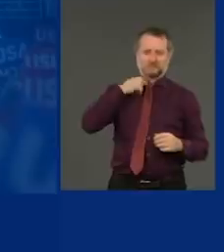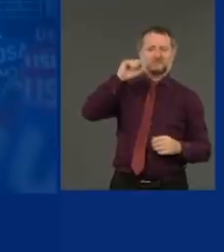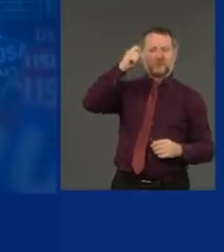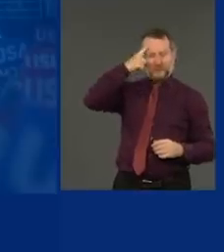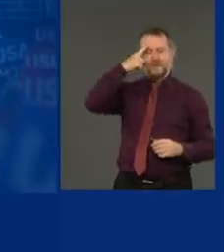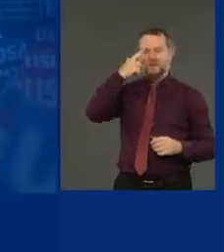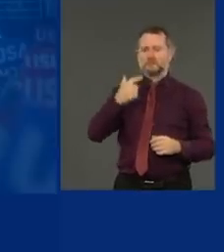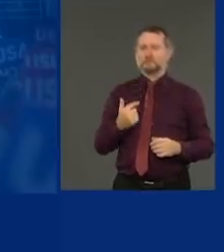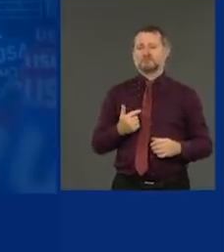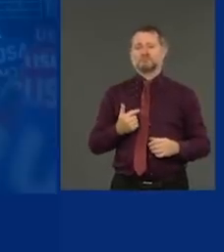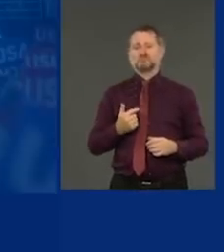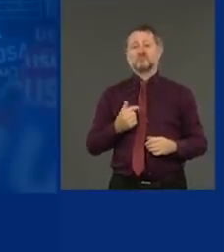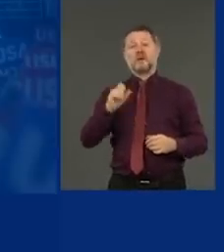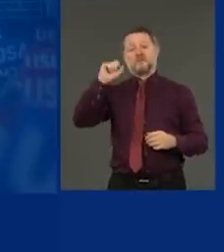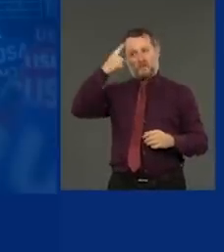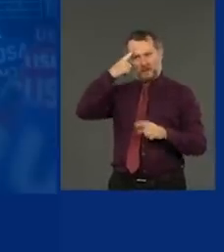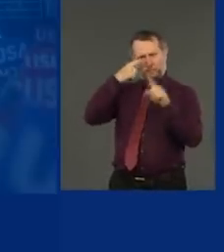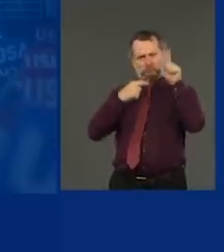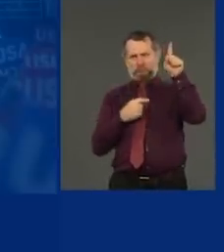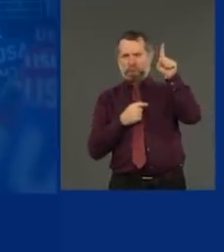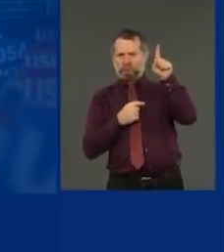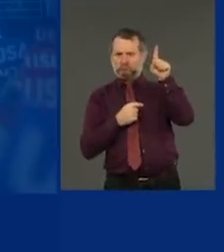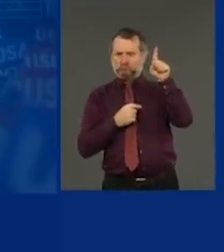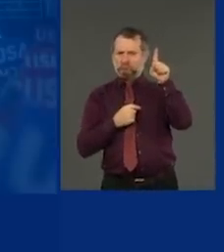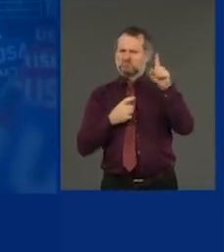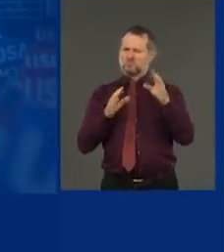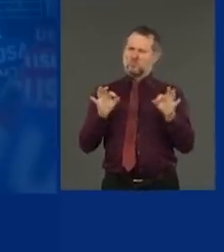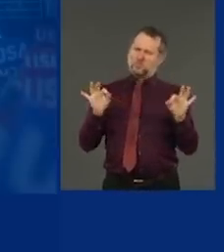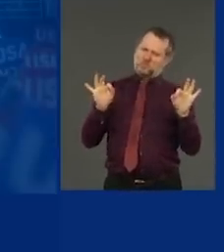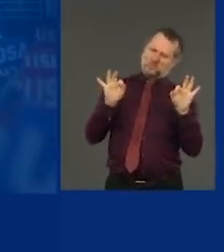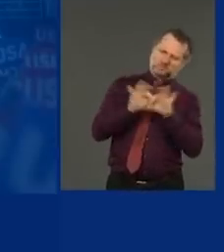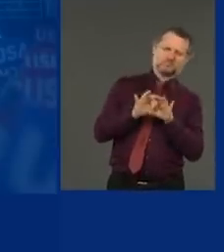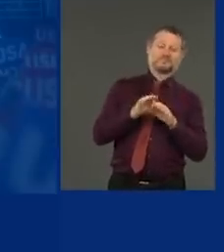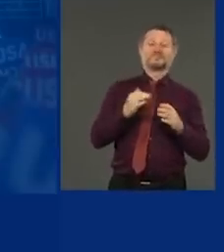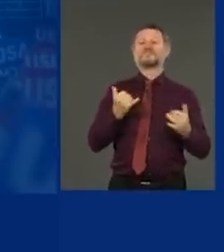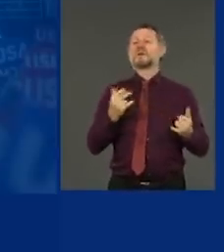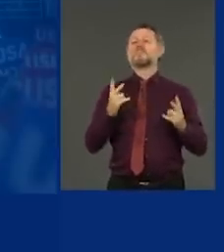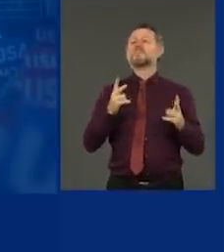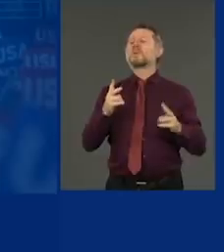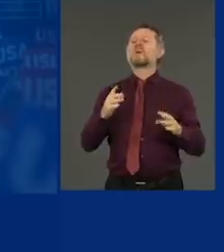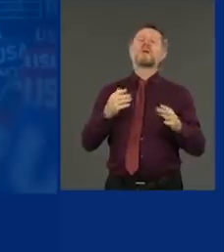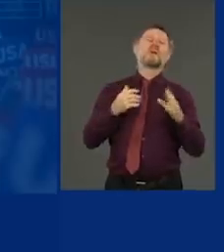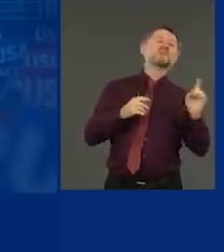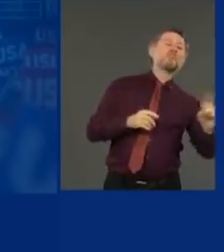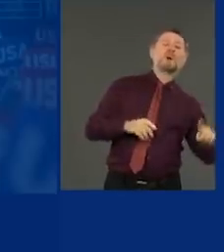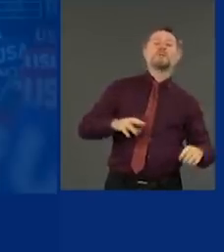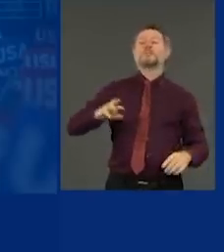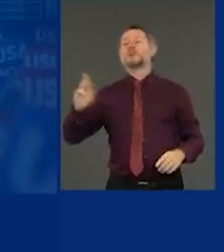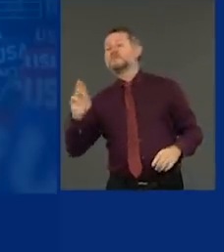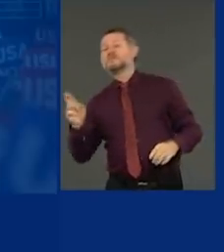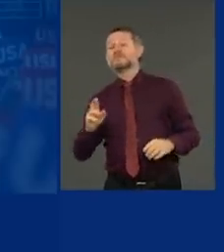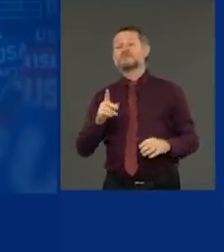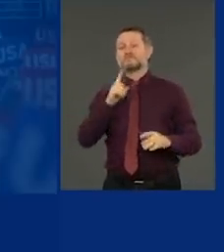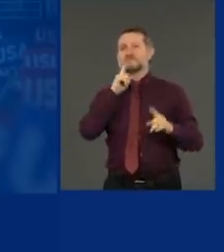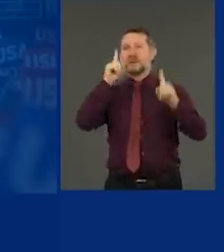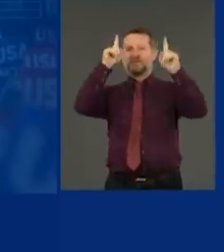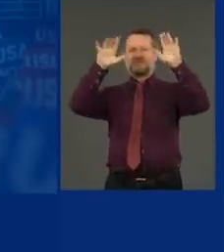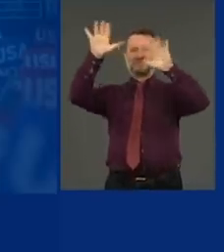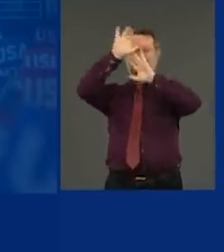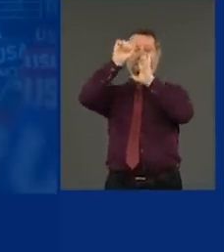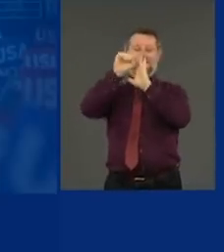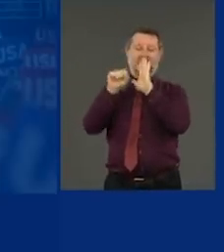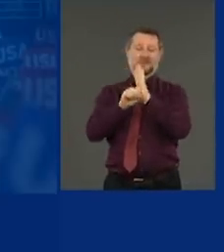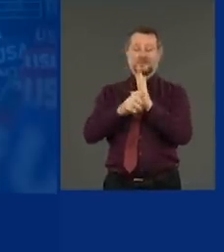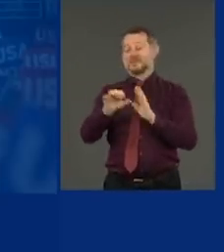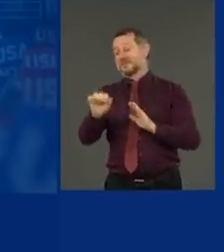Government matters today. Democrat, Republican, upstate, downstate. Government matters. Leadership